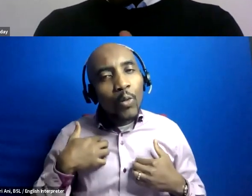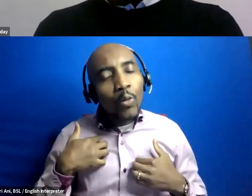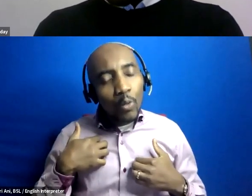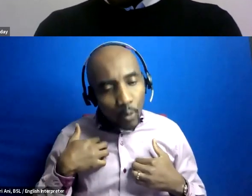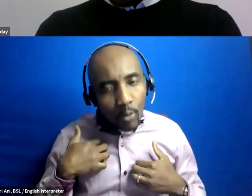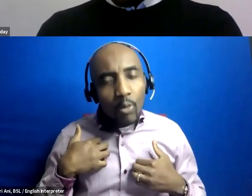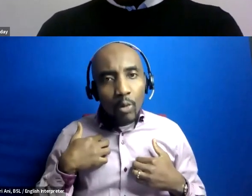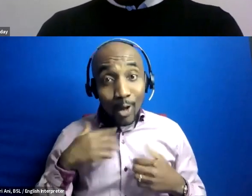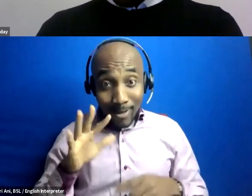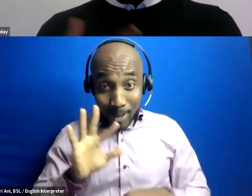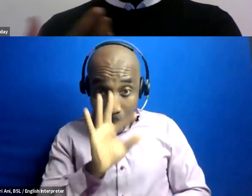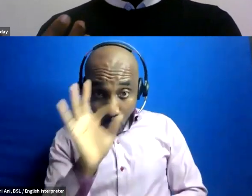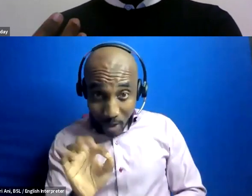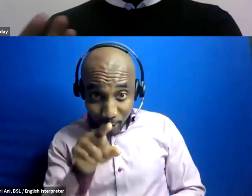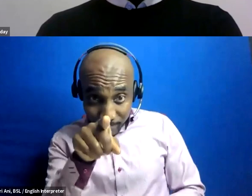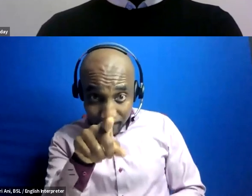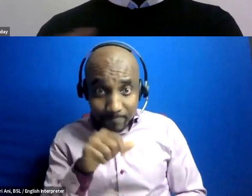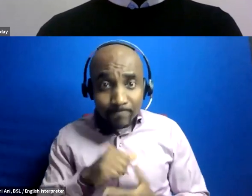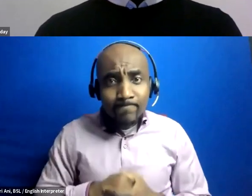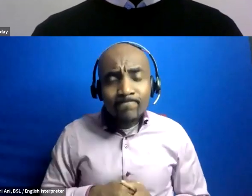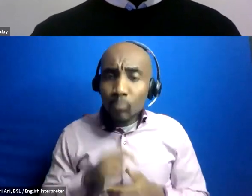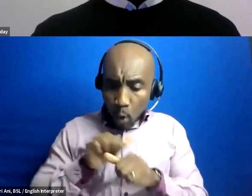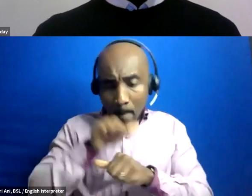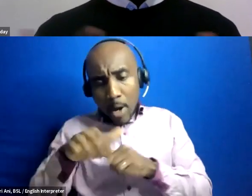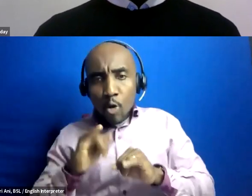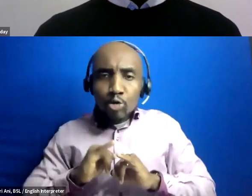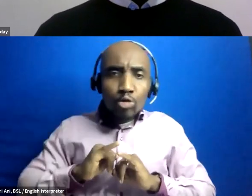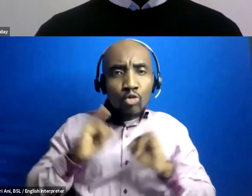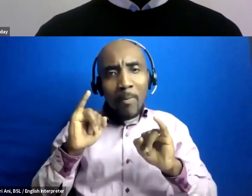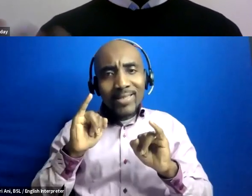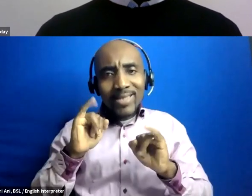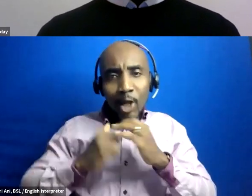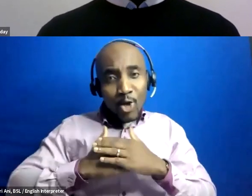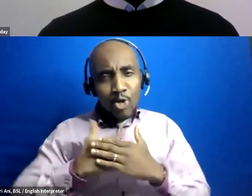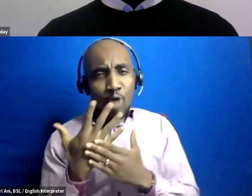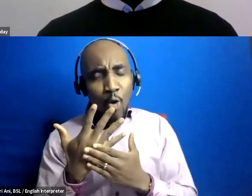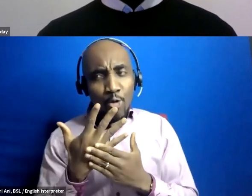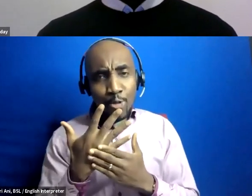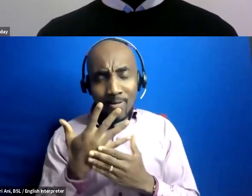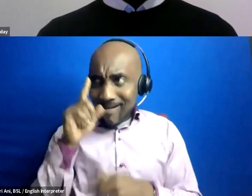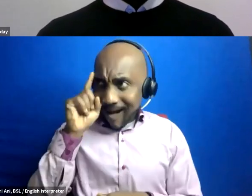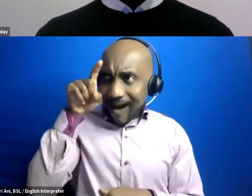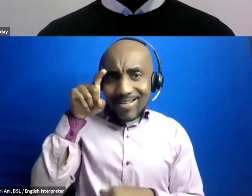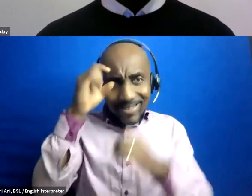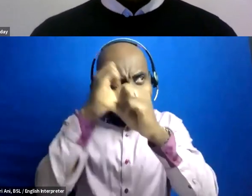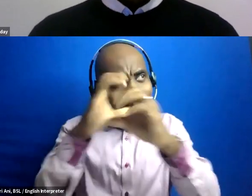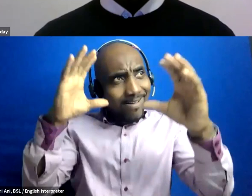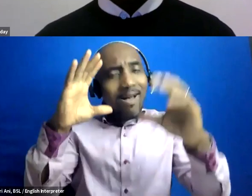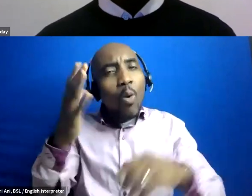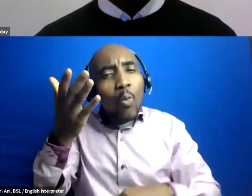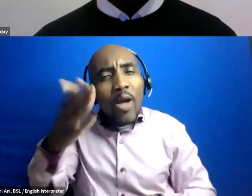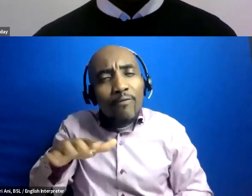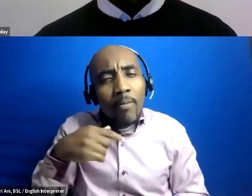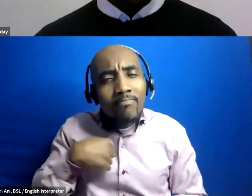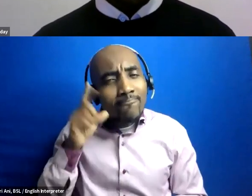as a question to you, kind of where did that concept come from, or how did you arrive at that kind of that phrase or that